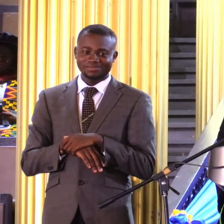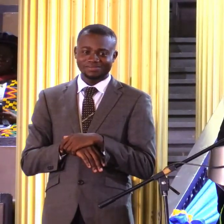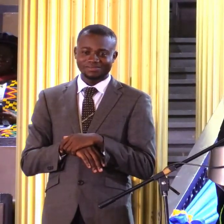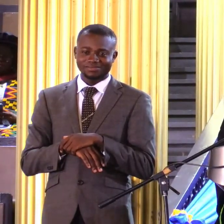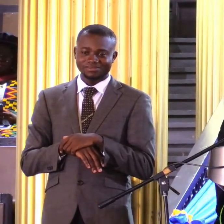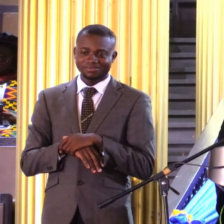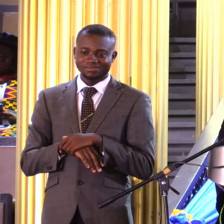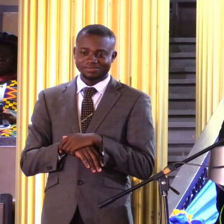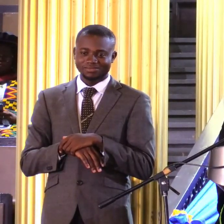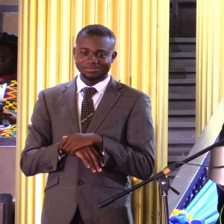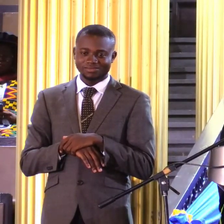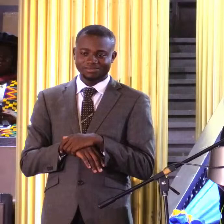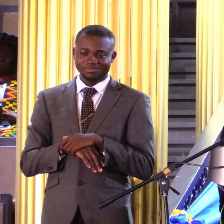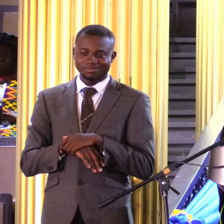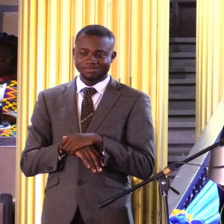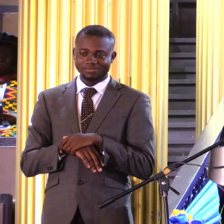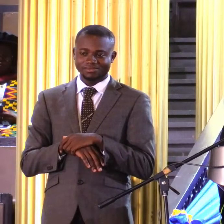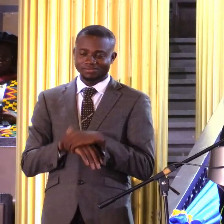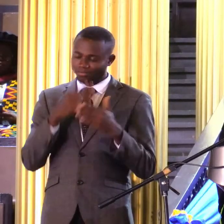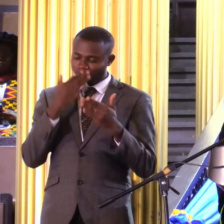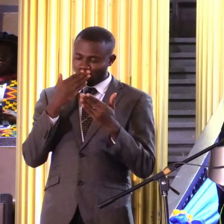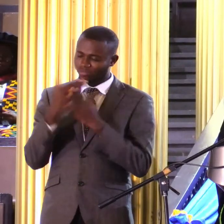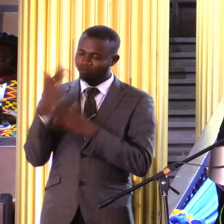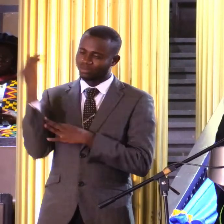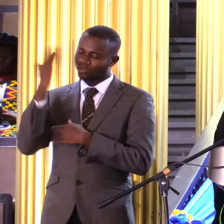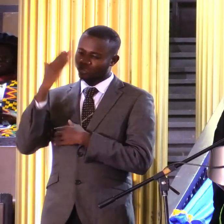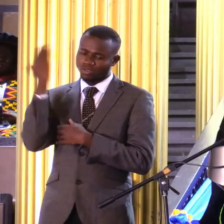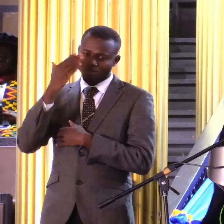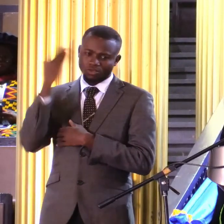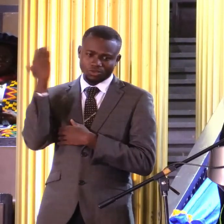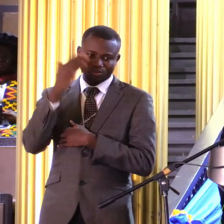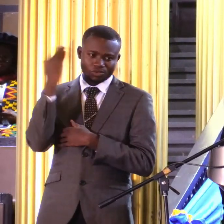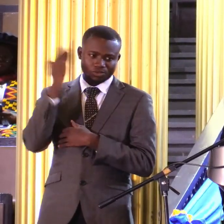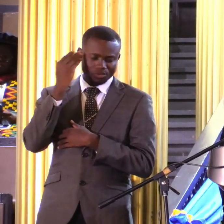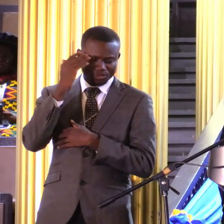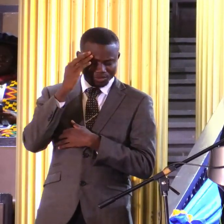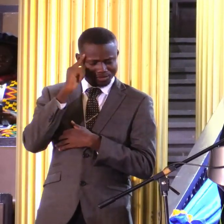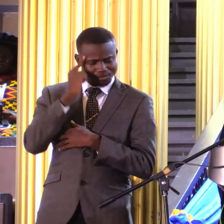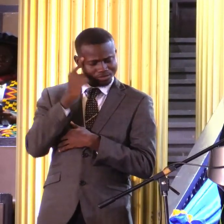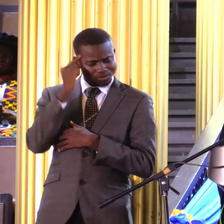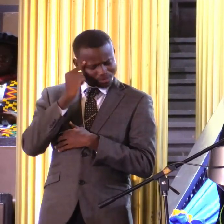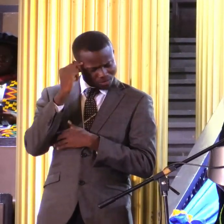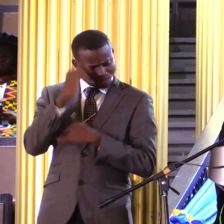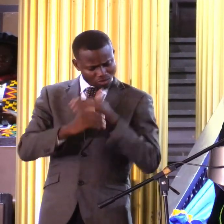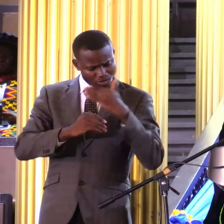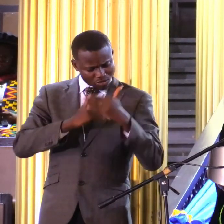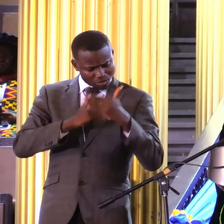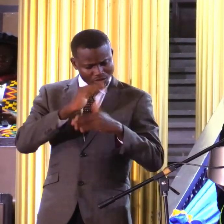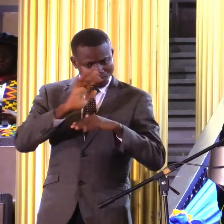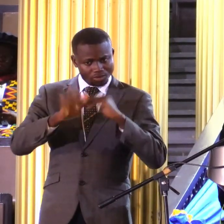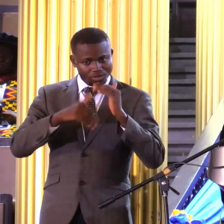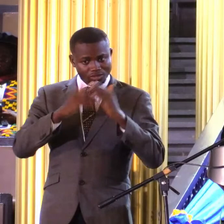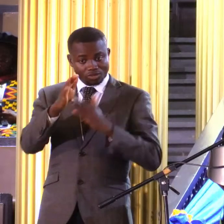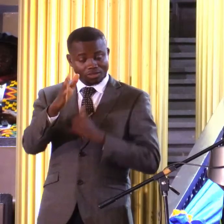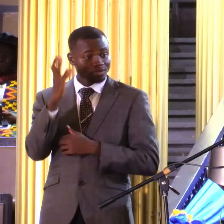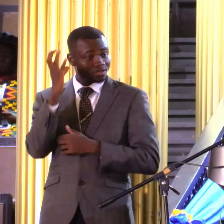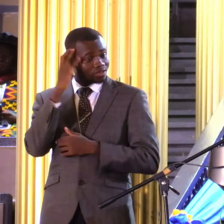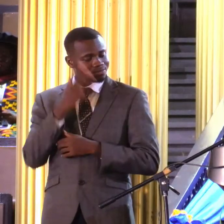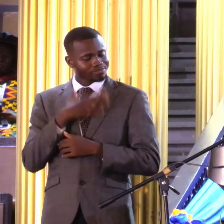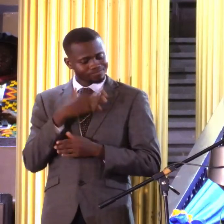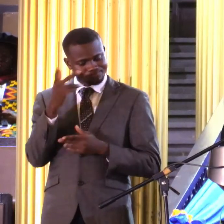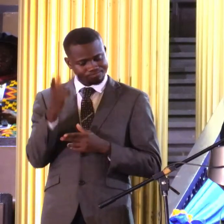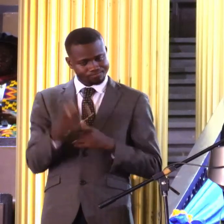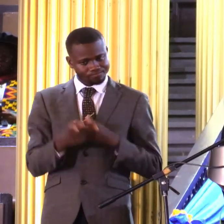Well, after a very thought-provoking lecture and to aid us to process all that we have heard, I would like to invite you